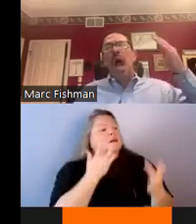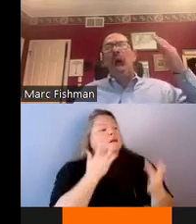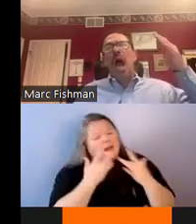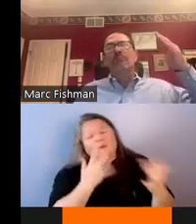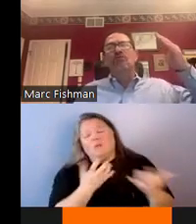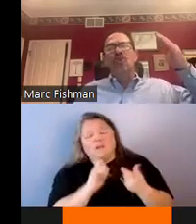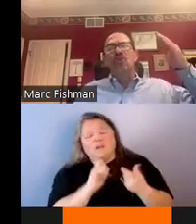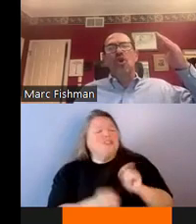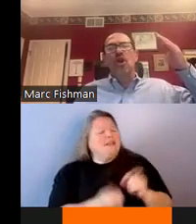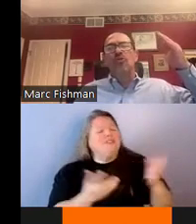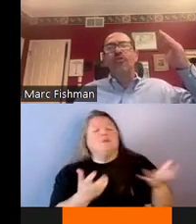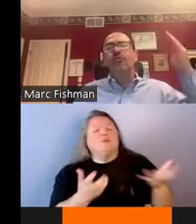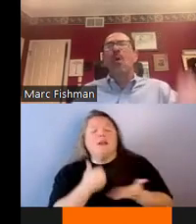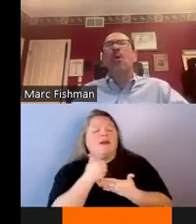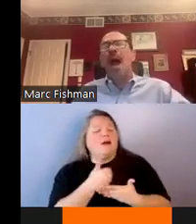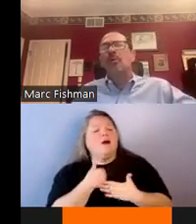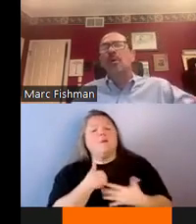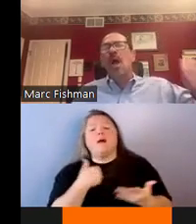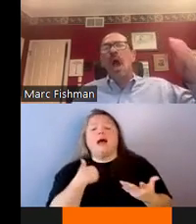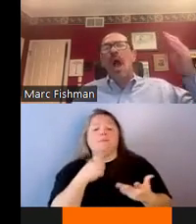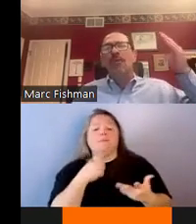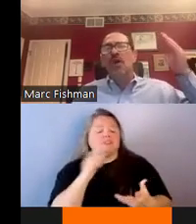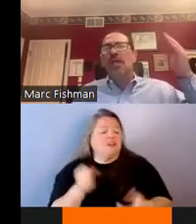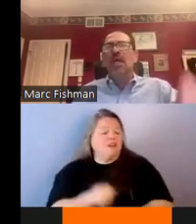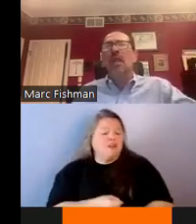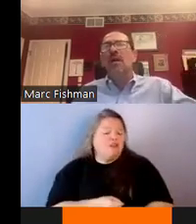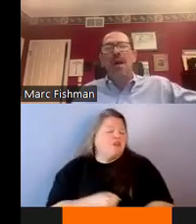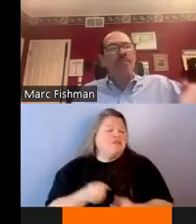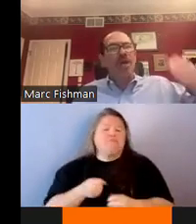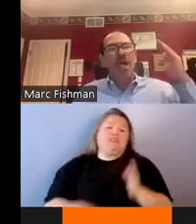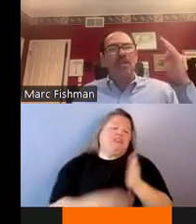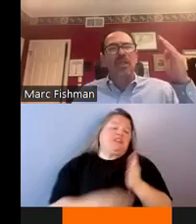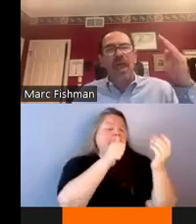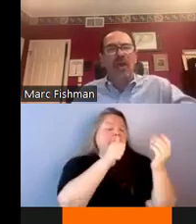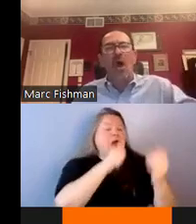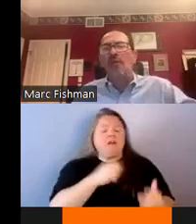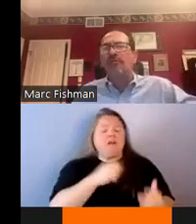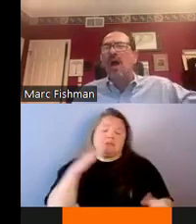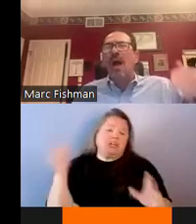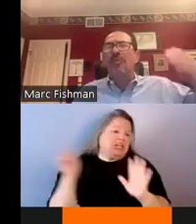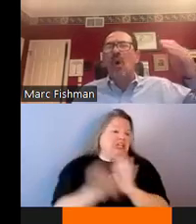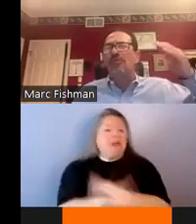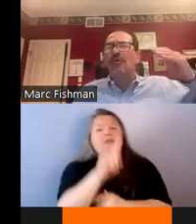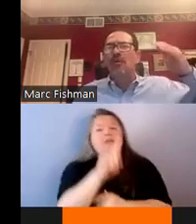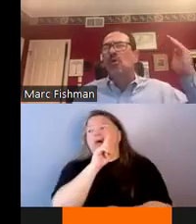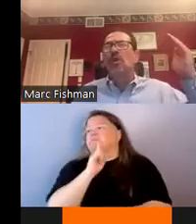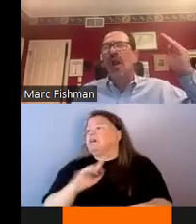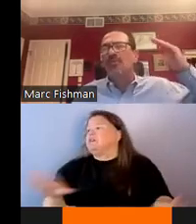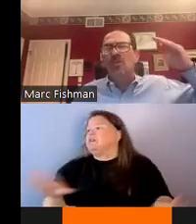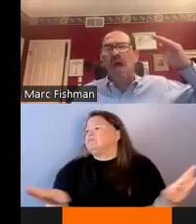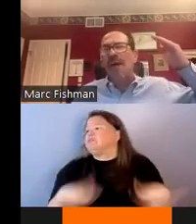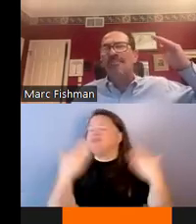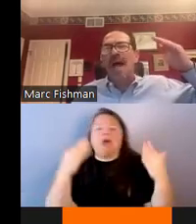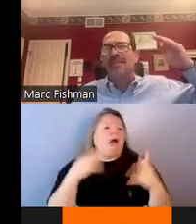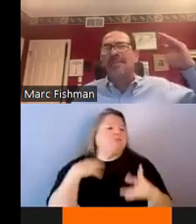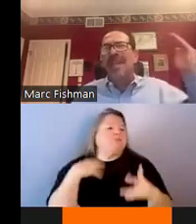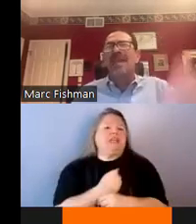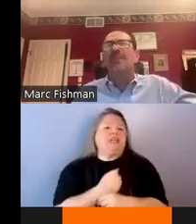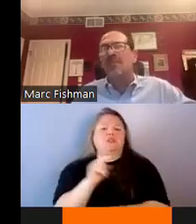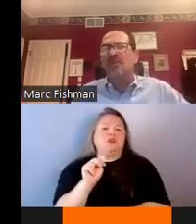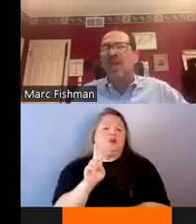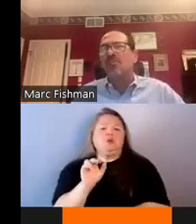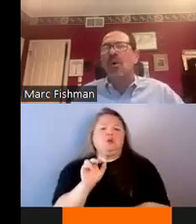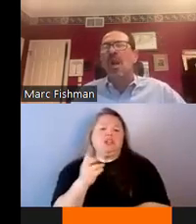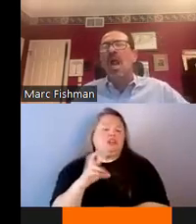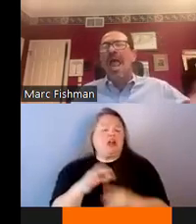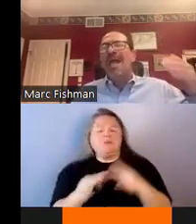and I'm just going to throw them out. I'm going to kill them. I'm going to cut their head off. I'm going for the nuclear option. I'm not